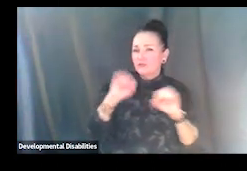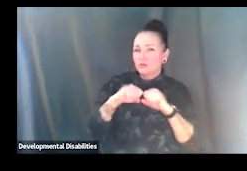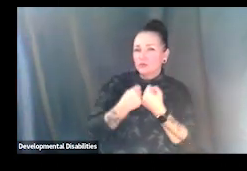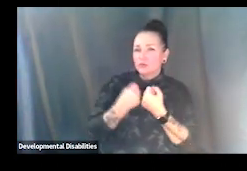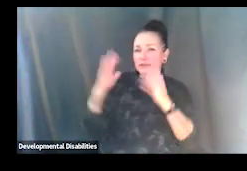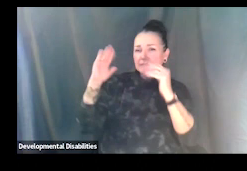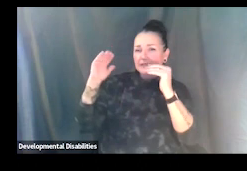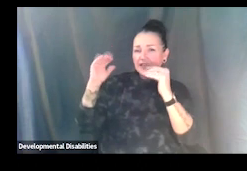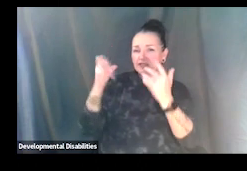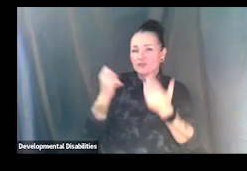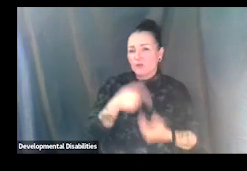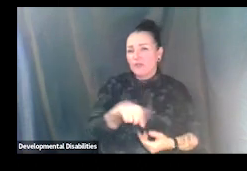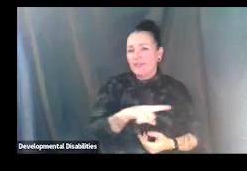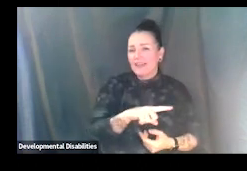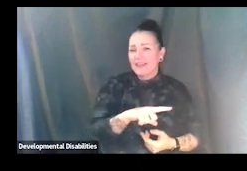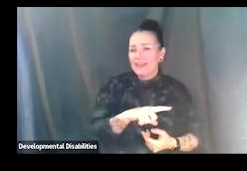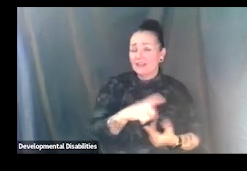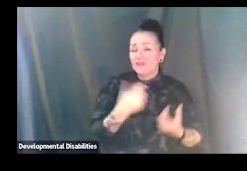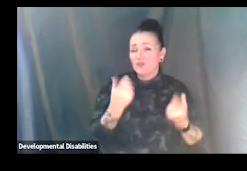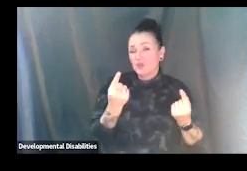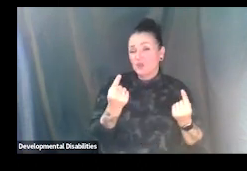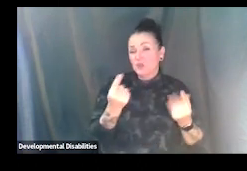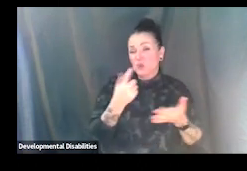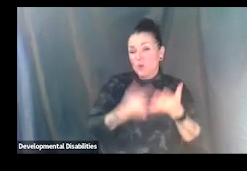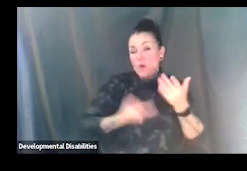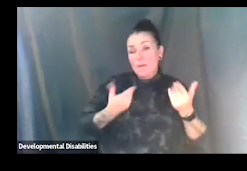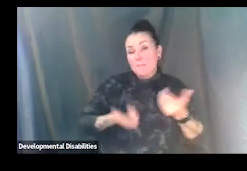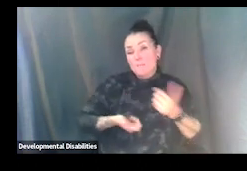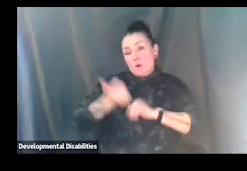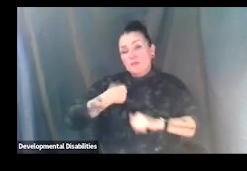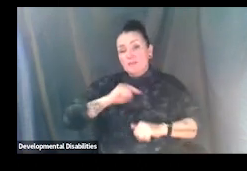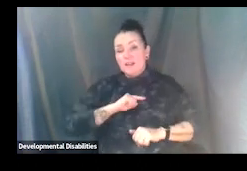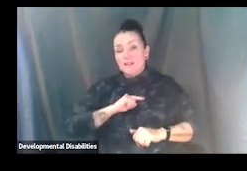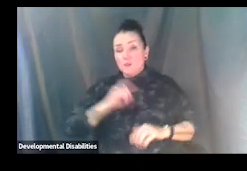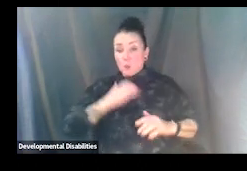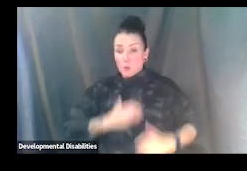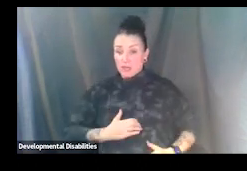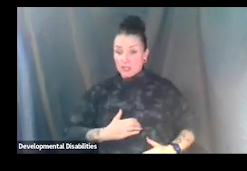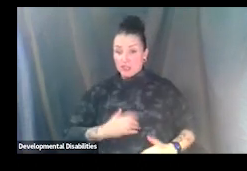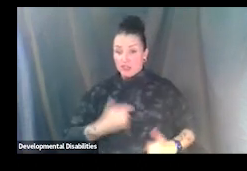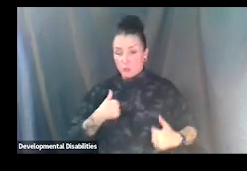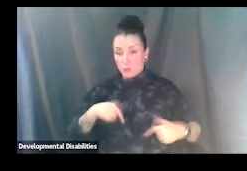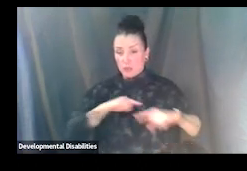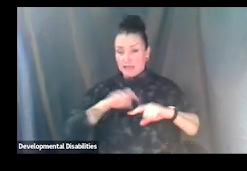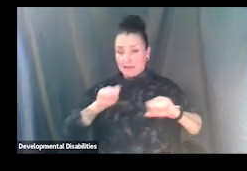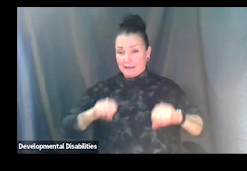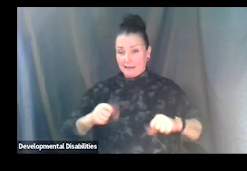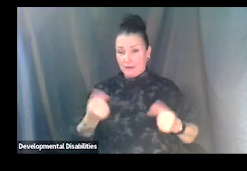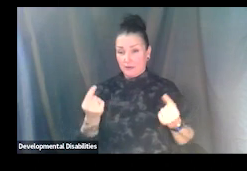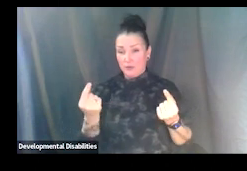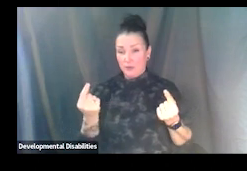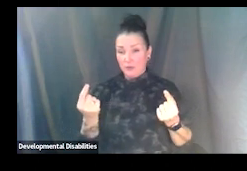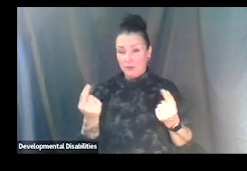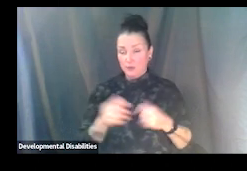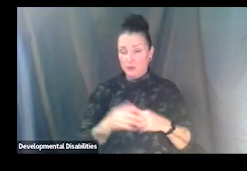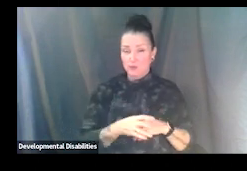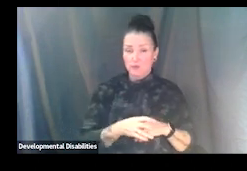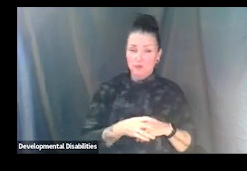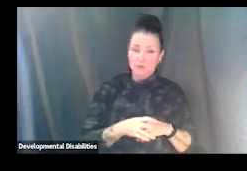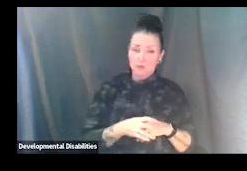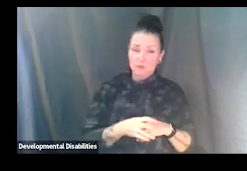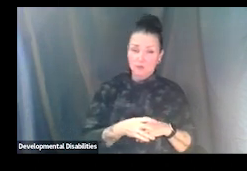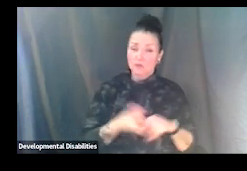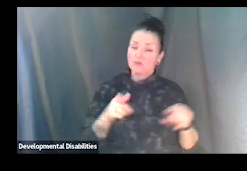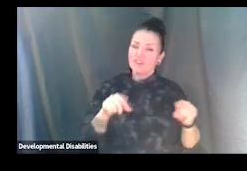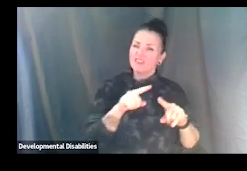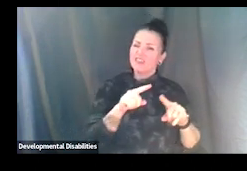component. So if 2-year-old children are remarkably aggressive, they solve all their problems by hitting people, but they're 2 and they grow to that typically with language